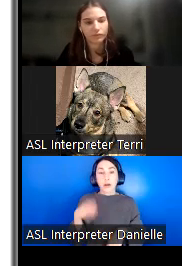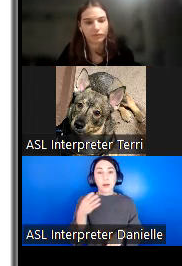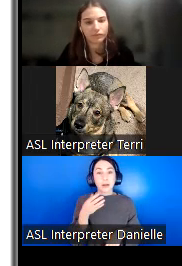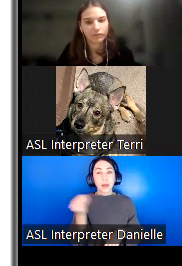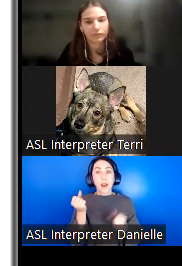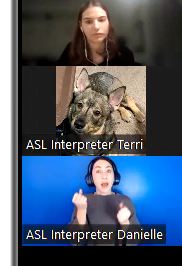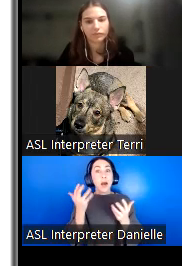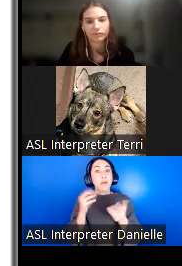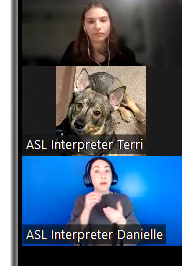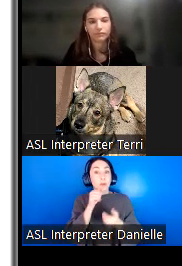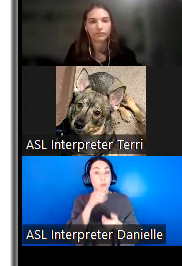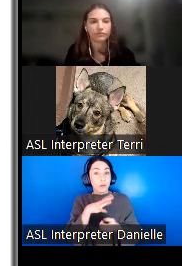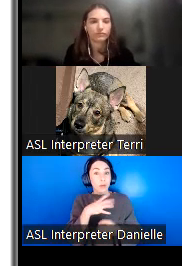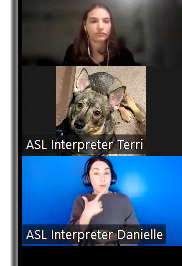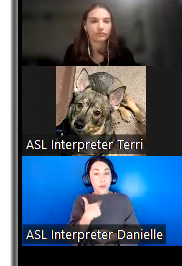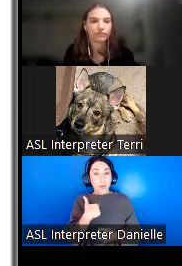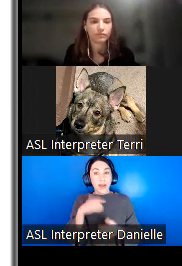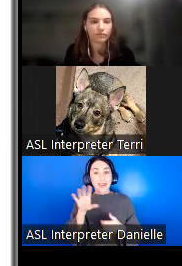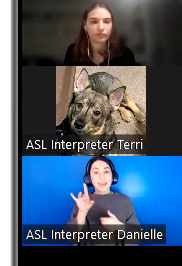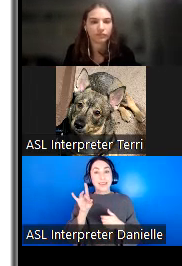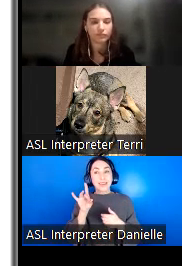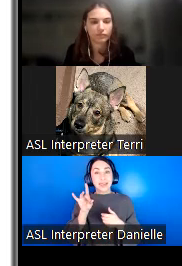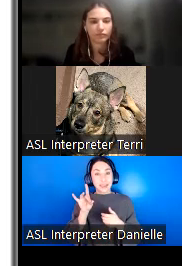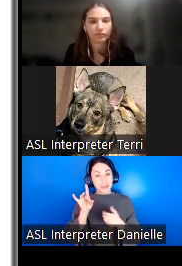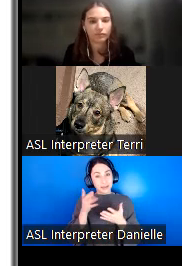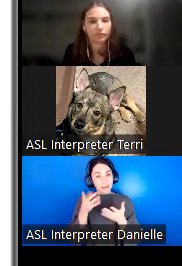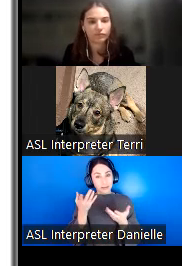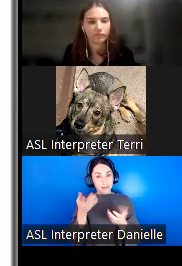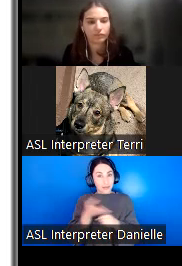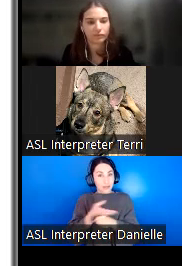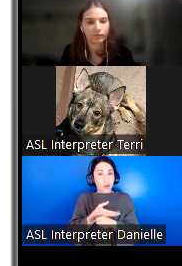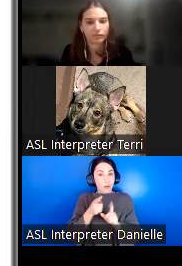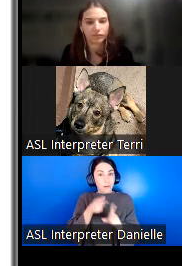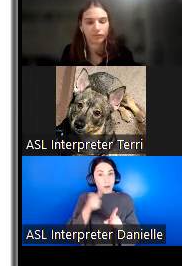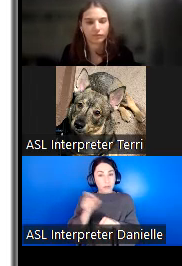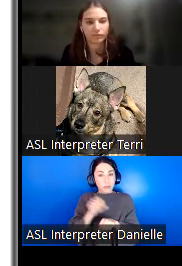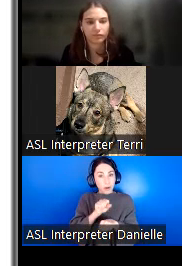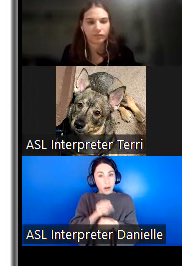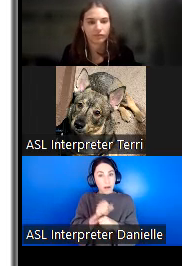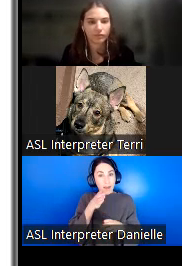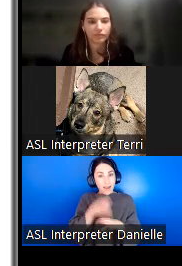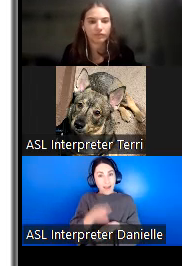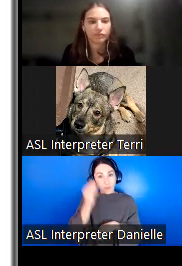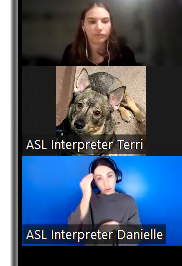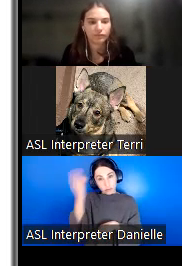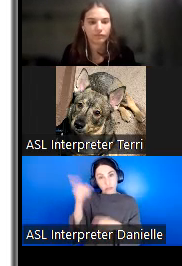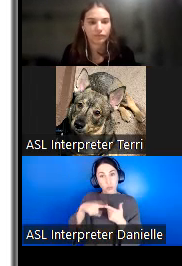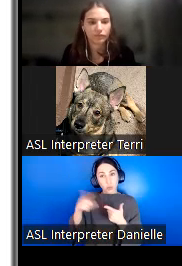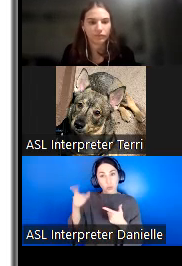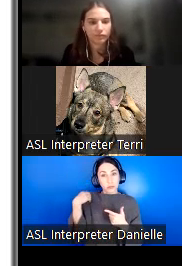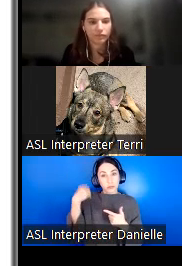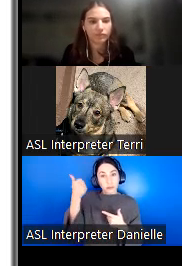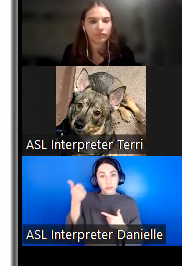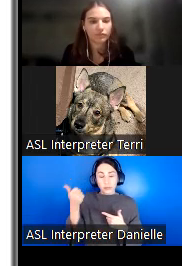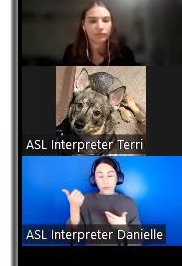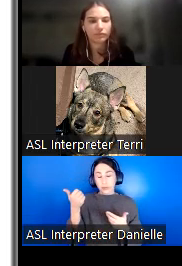have told me that they have lost their jobs as a result of disclosing it's just mind-boggling, and